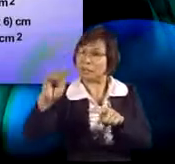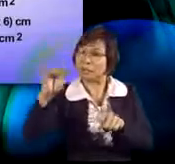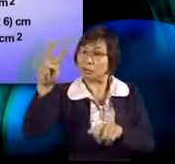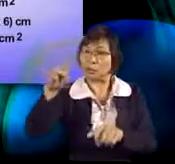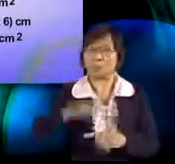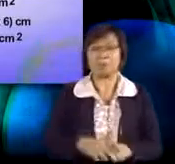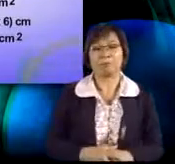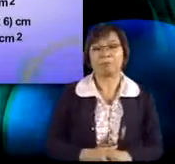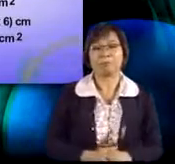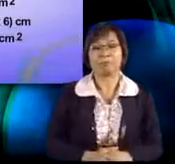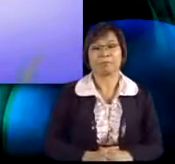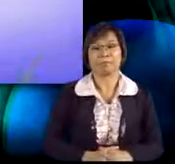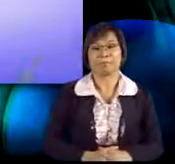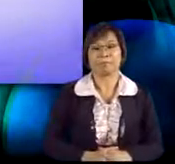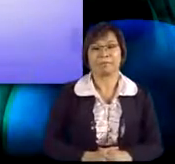centimeters square.